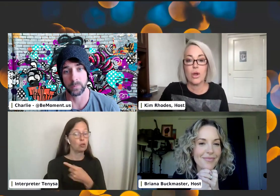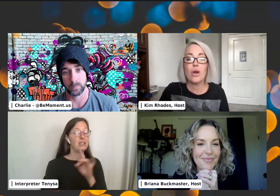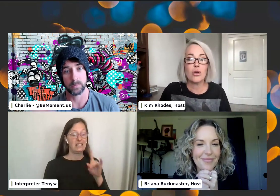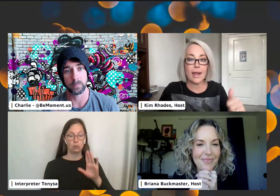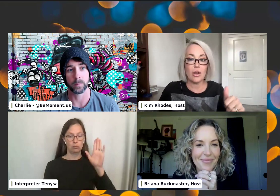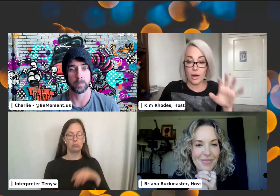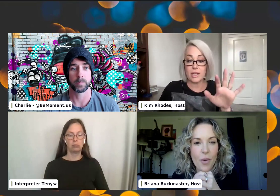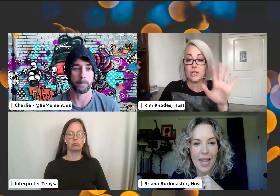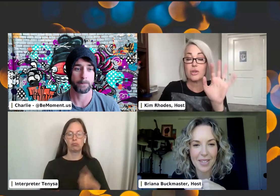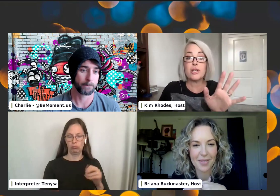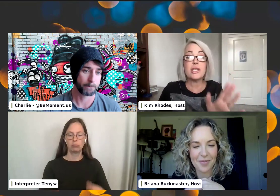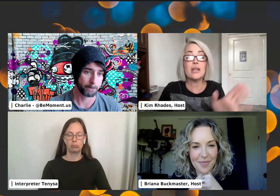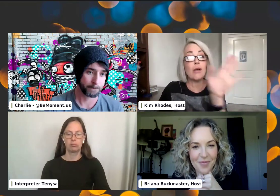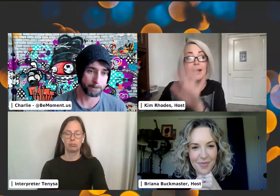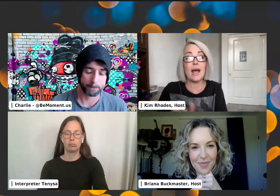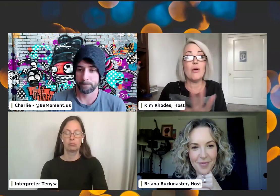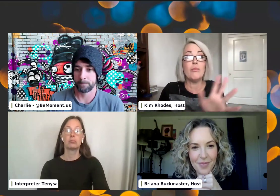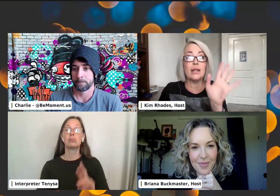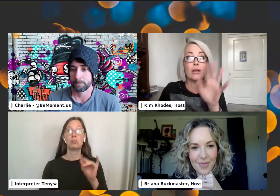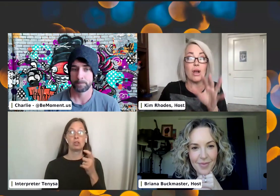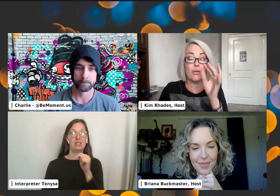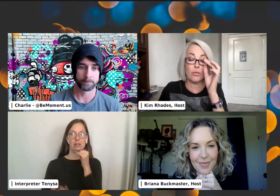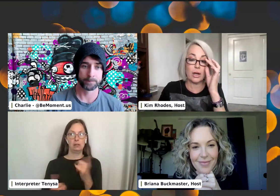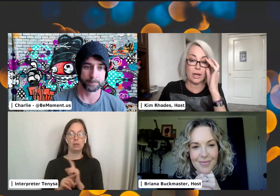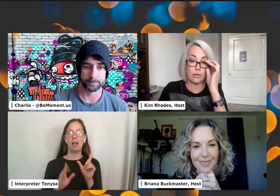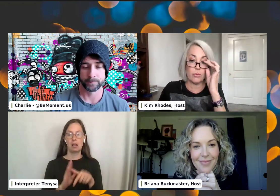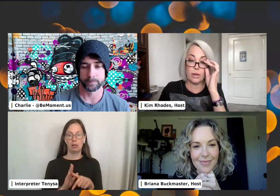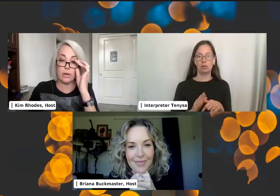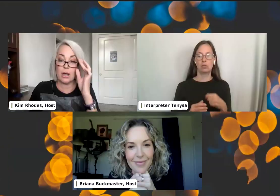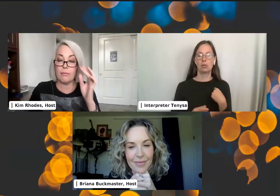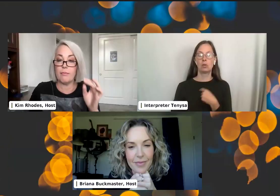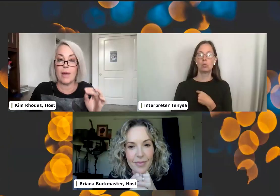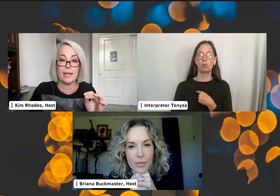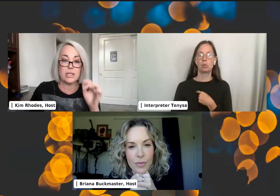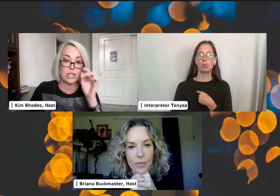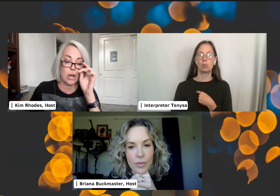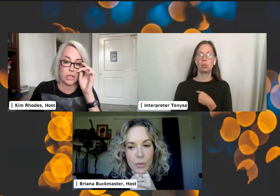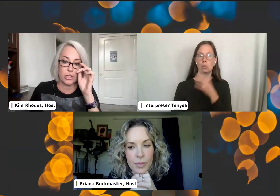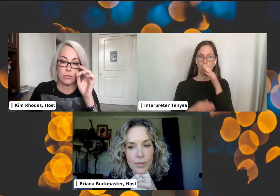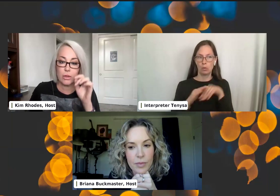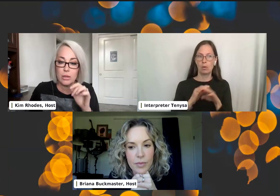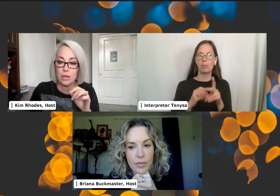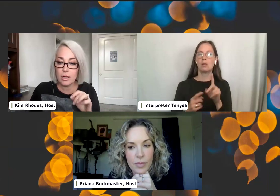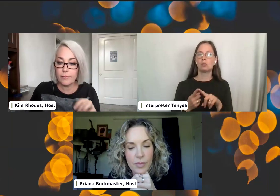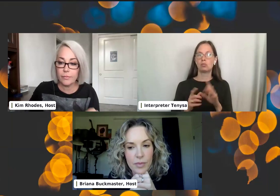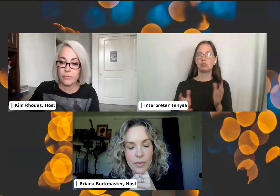So great. Okay. Great. So Bridget, not right now, but later on, we will come back in to talk to